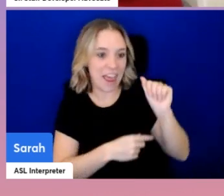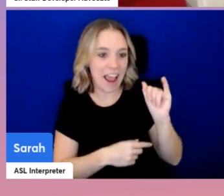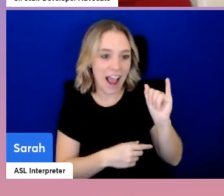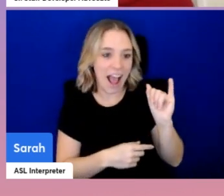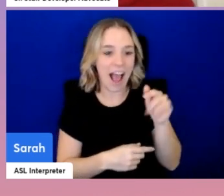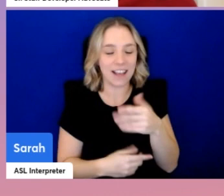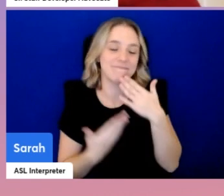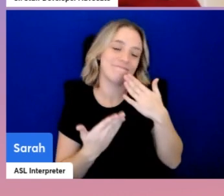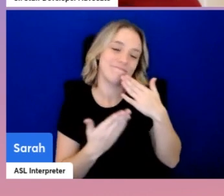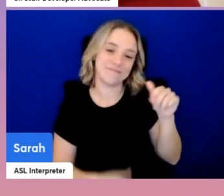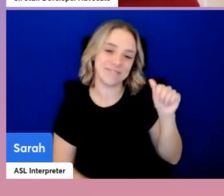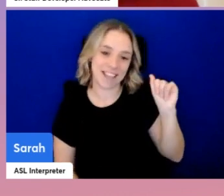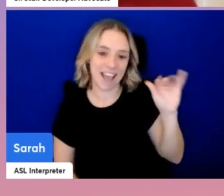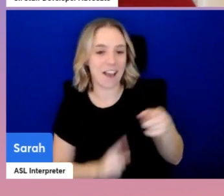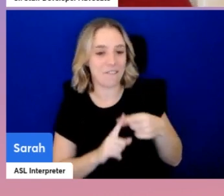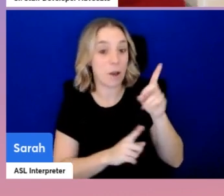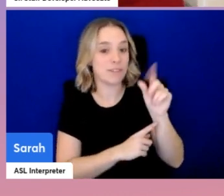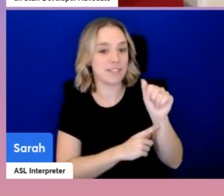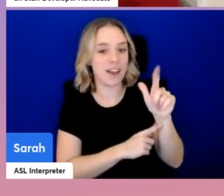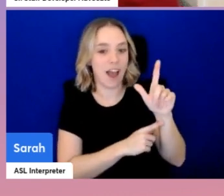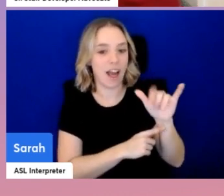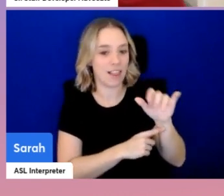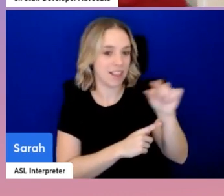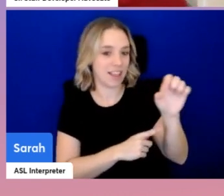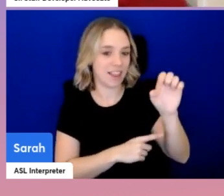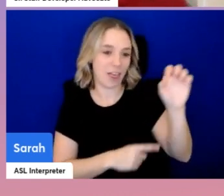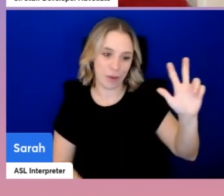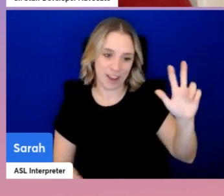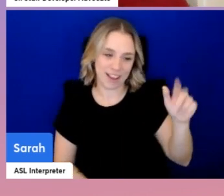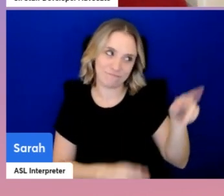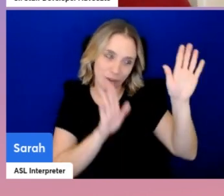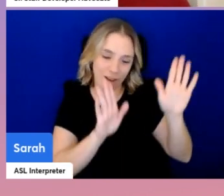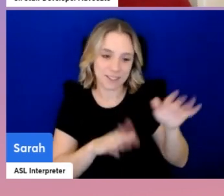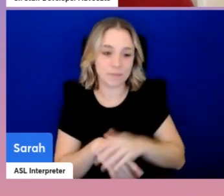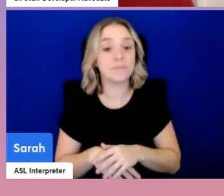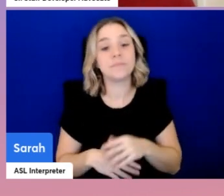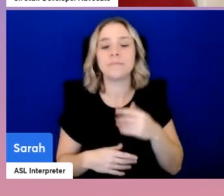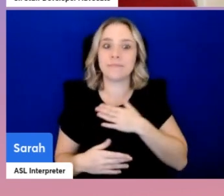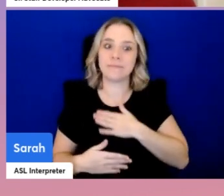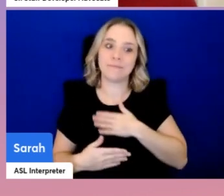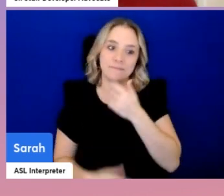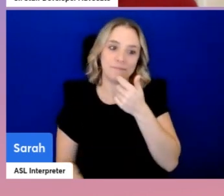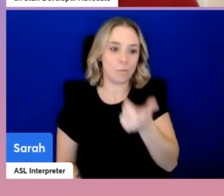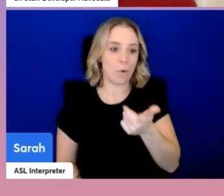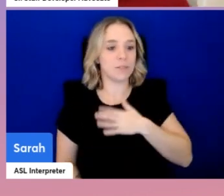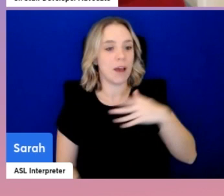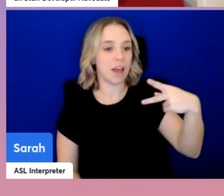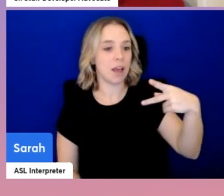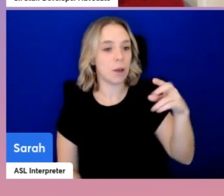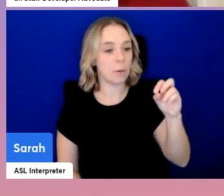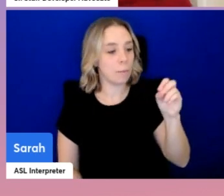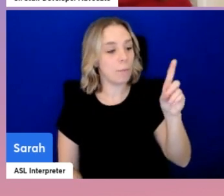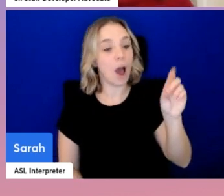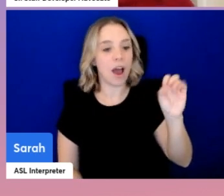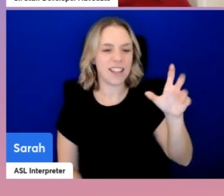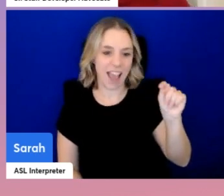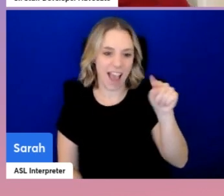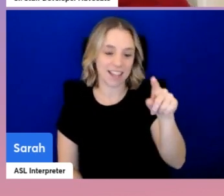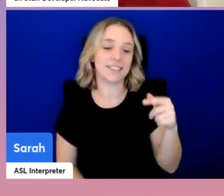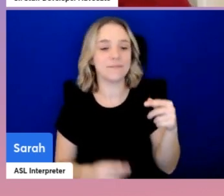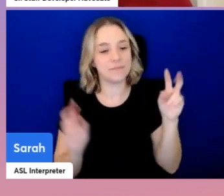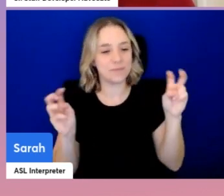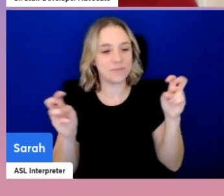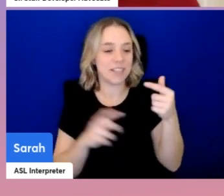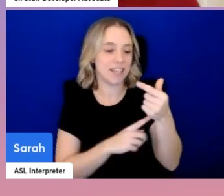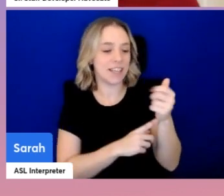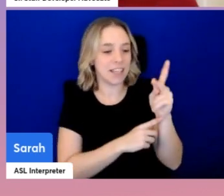3. You are awesome. Be sure to check out my podcast, Geeking Out with Adriana Villela, to hear more conversations with fellow